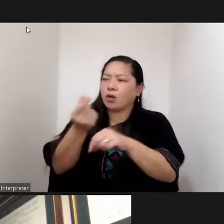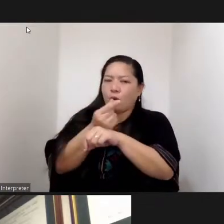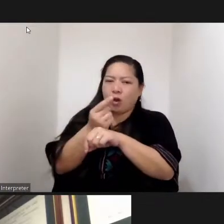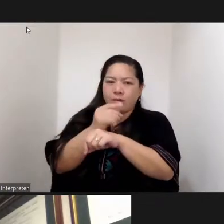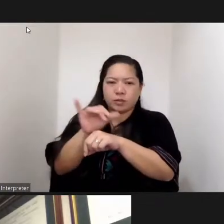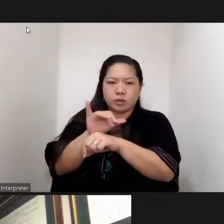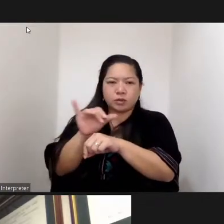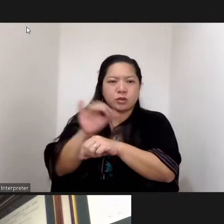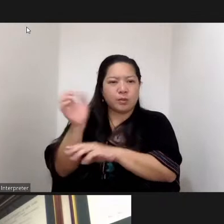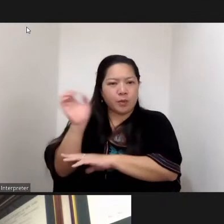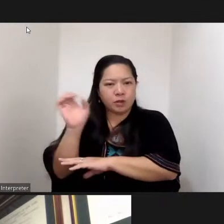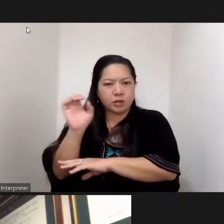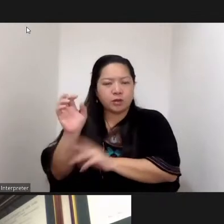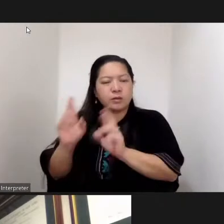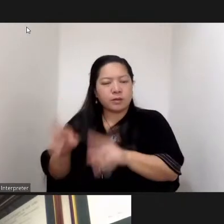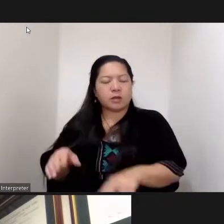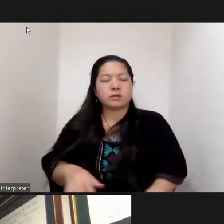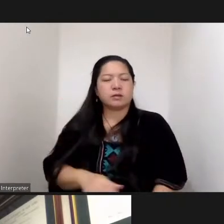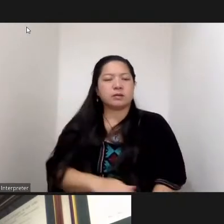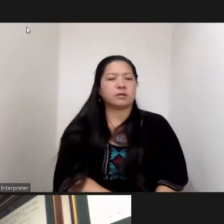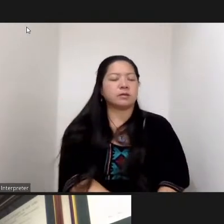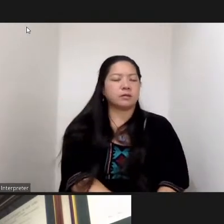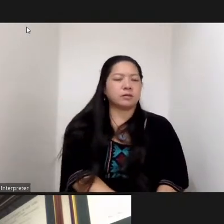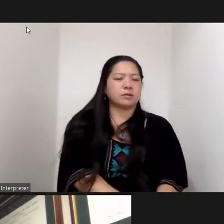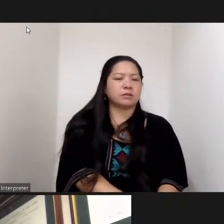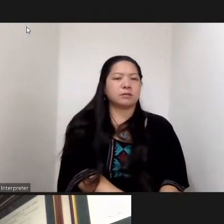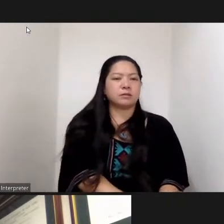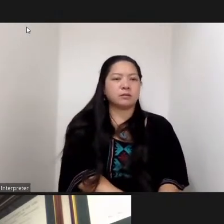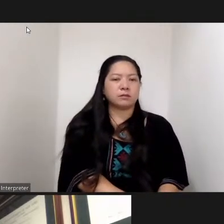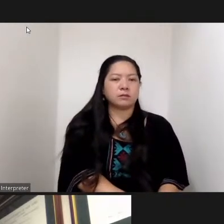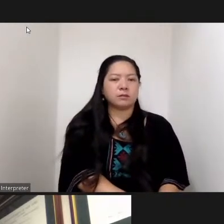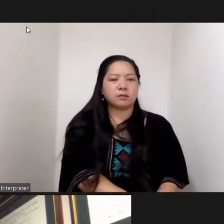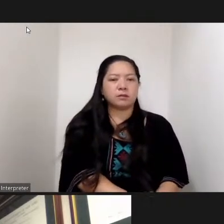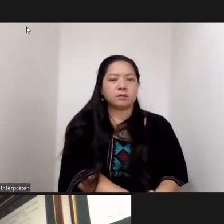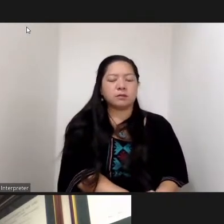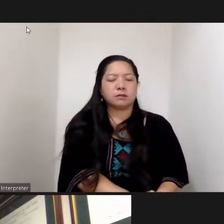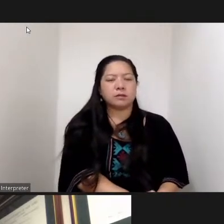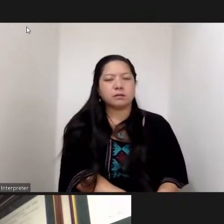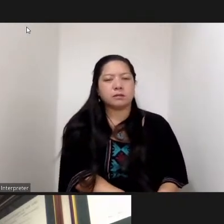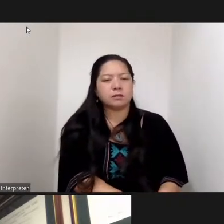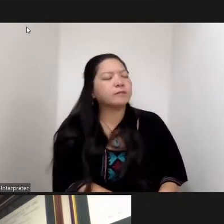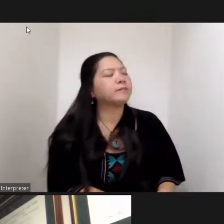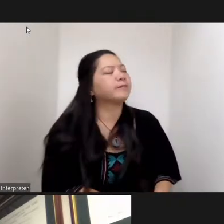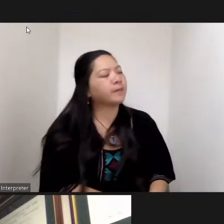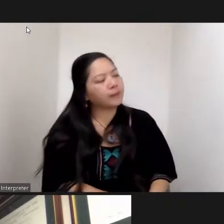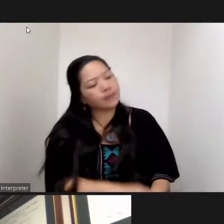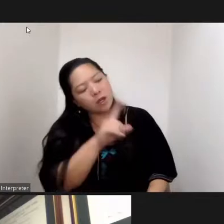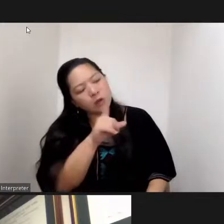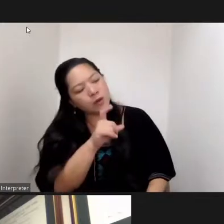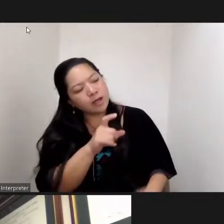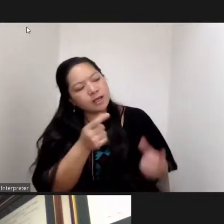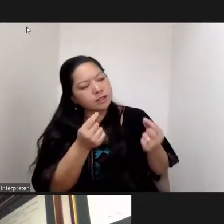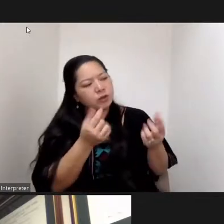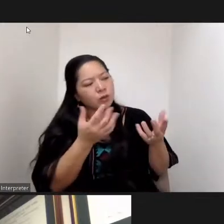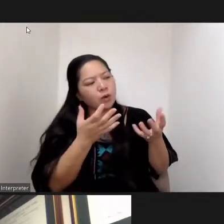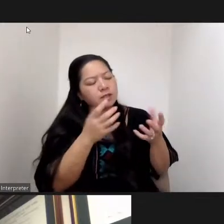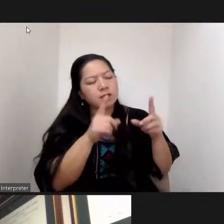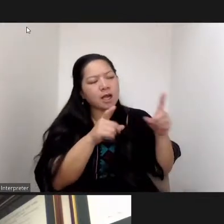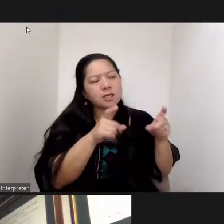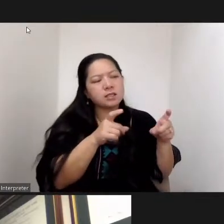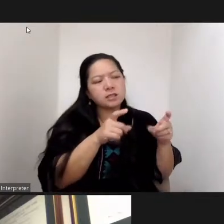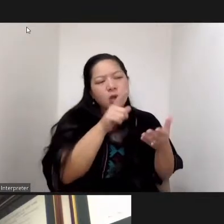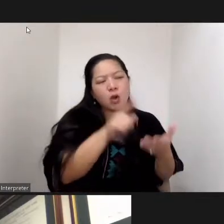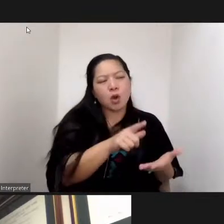Hi, Governor. Hi, Phil. I did want to ask a question about the determination of that low risk level.